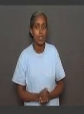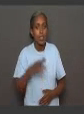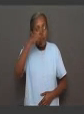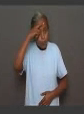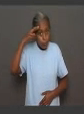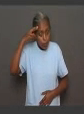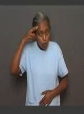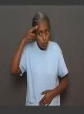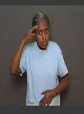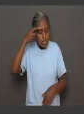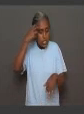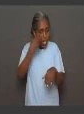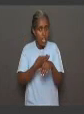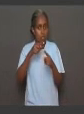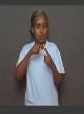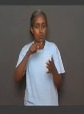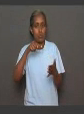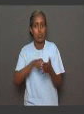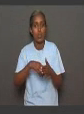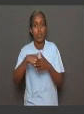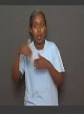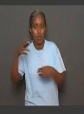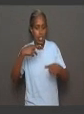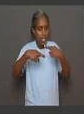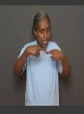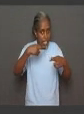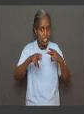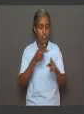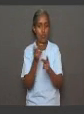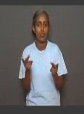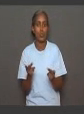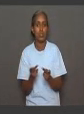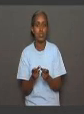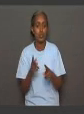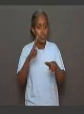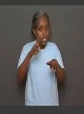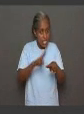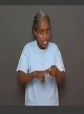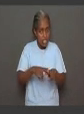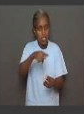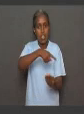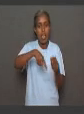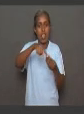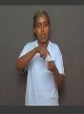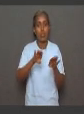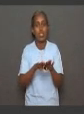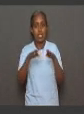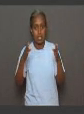Because it is hard to point out the relative position of the seats around the